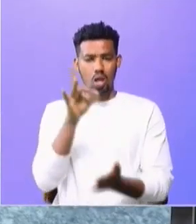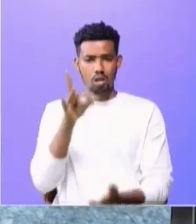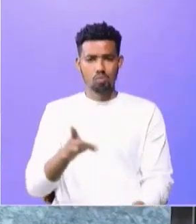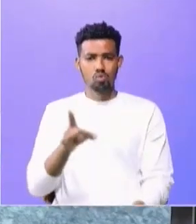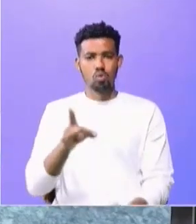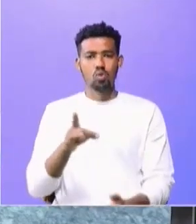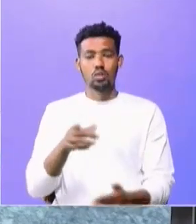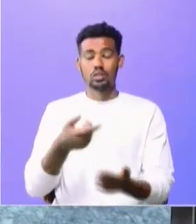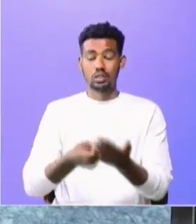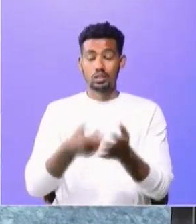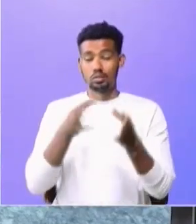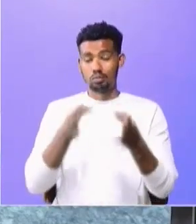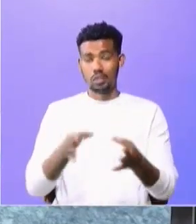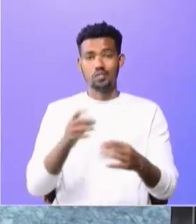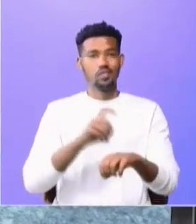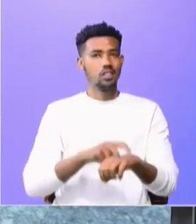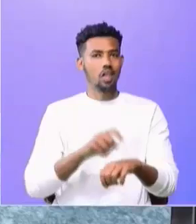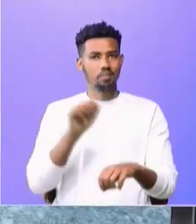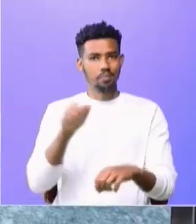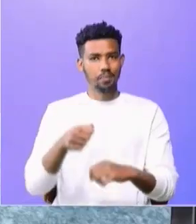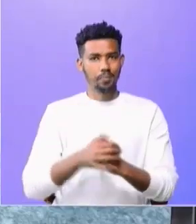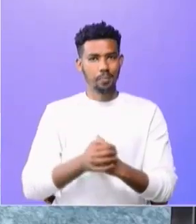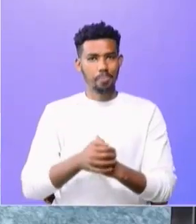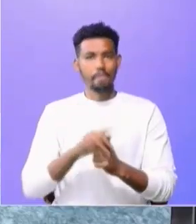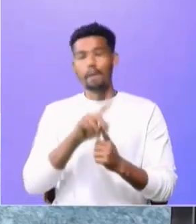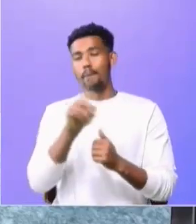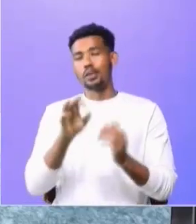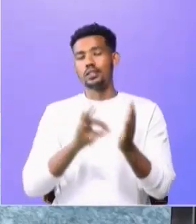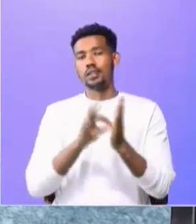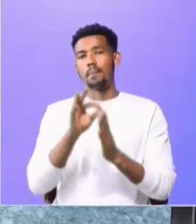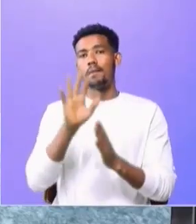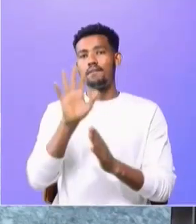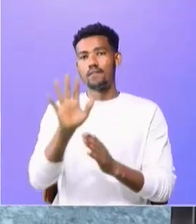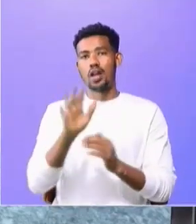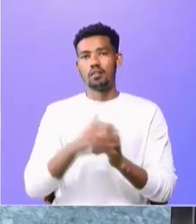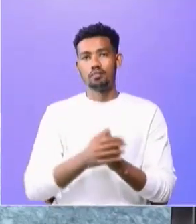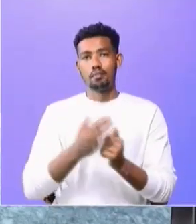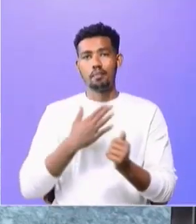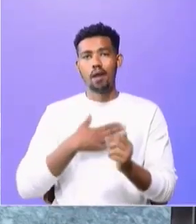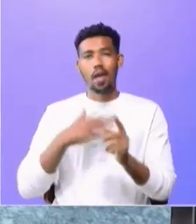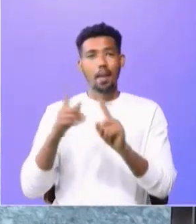is a very specific time. Question number 3, my birthday is